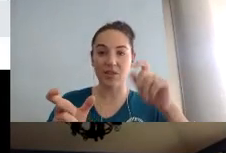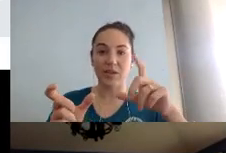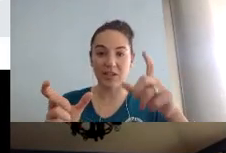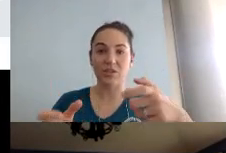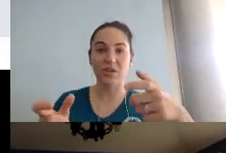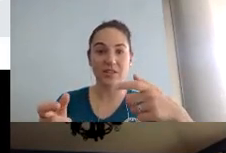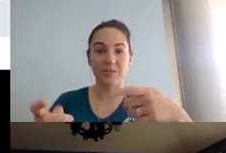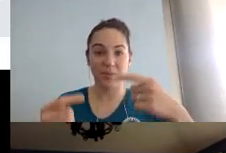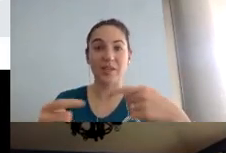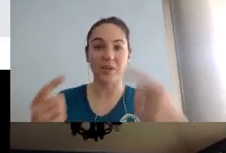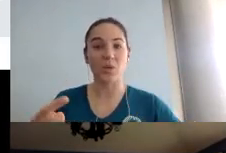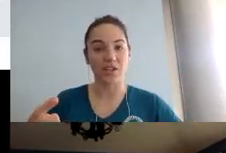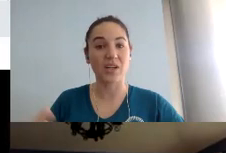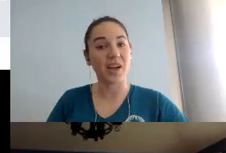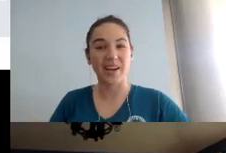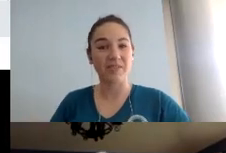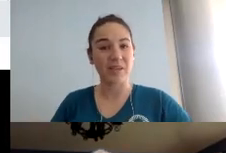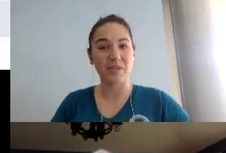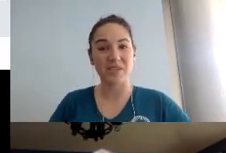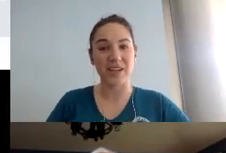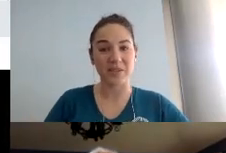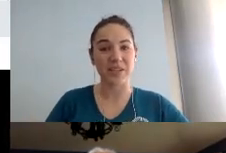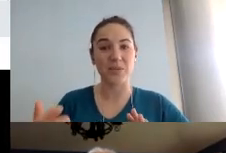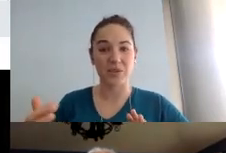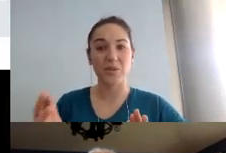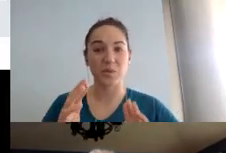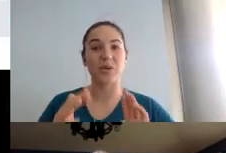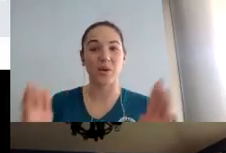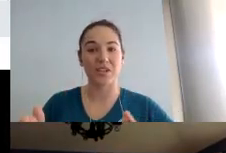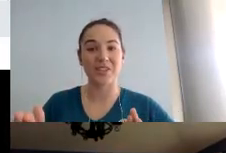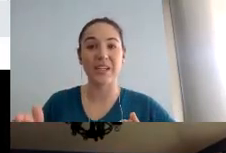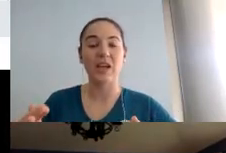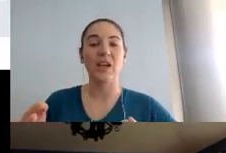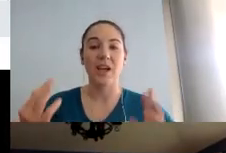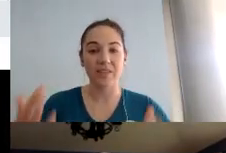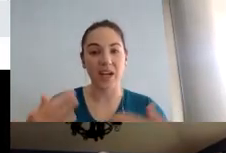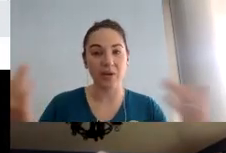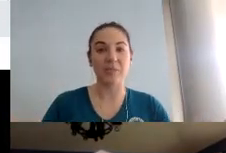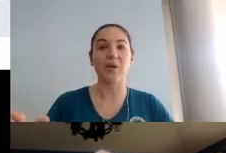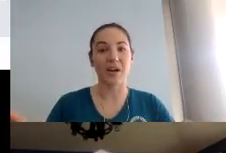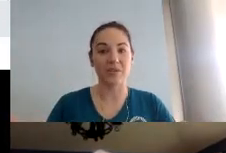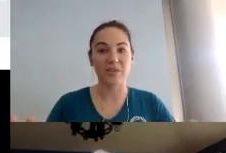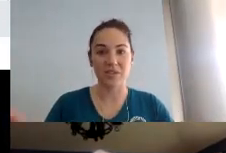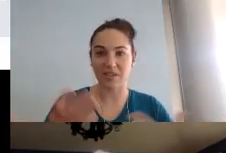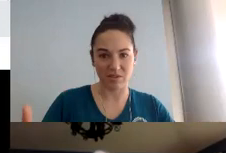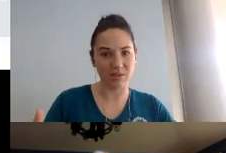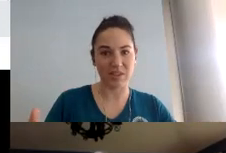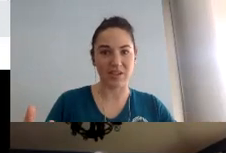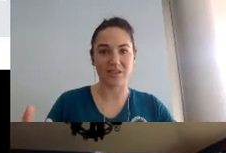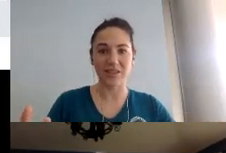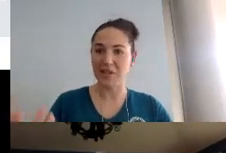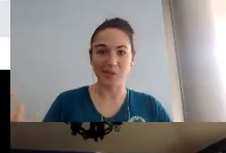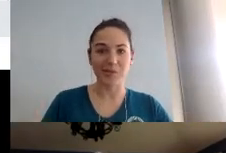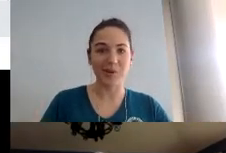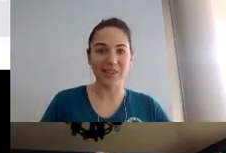comments, that's where, again, a student can put a question. I oftentimes use it as a place where students would put a question, and then I would empower other students. Like, if you know